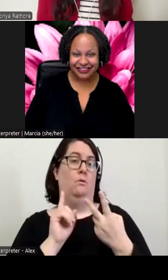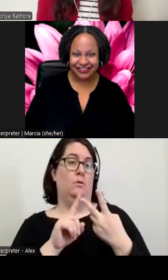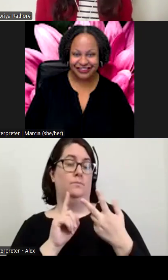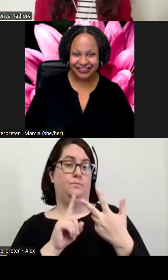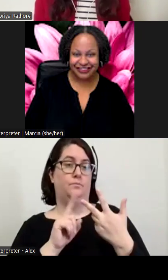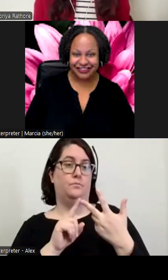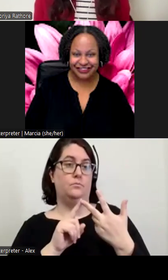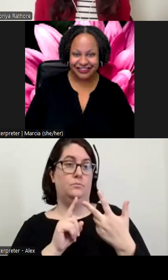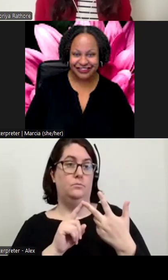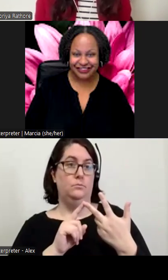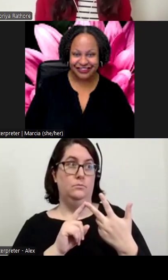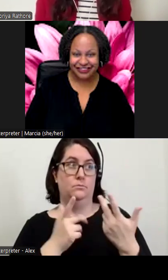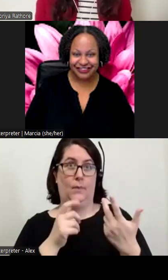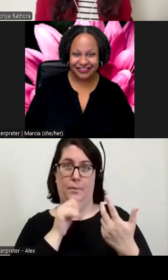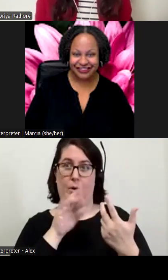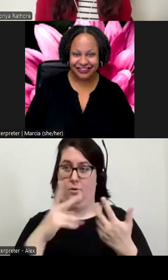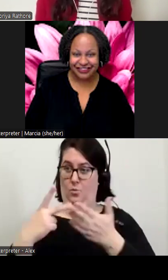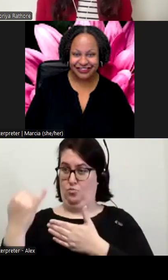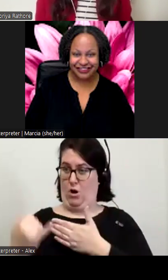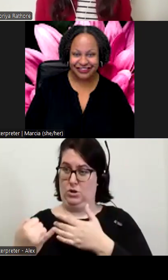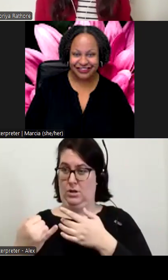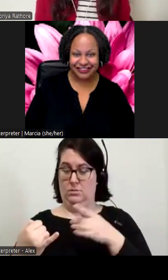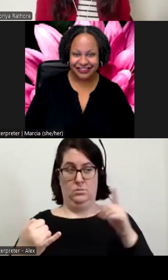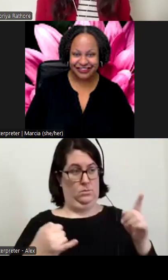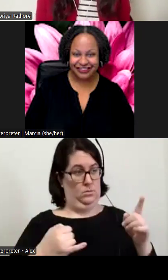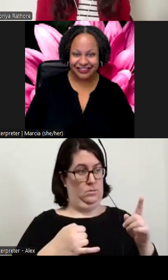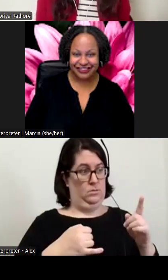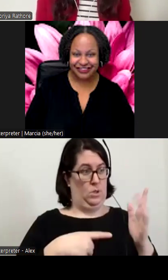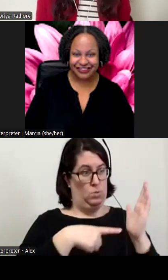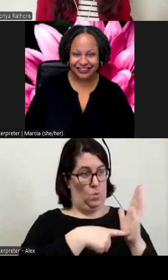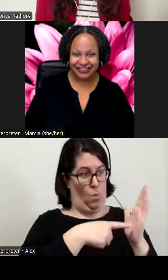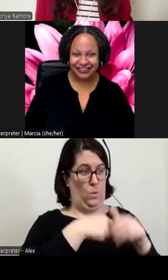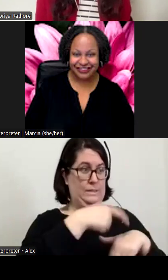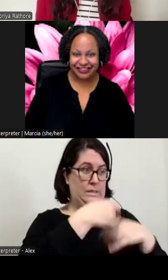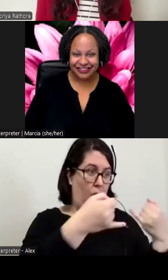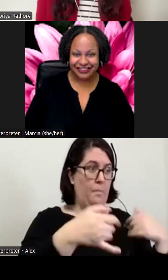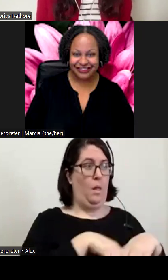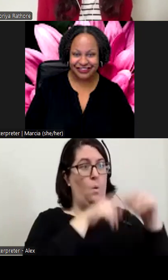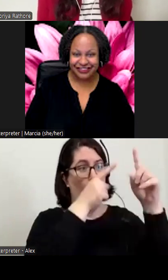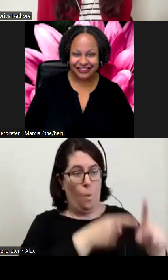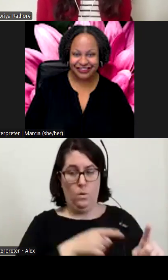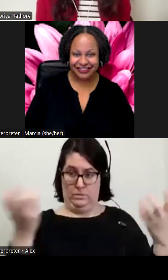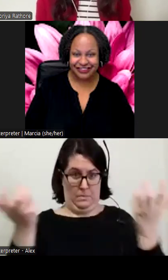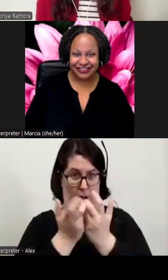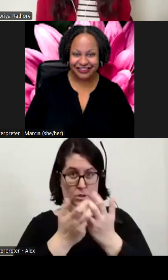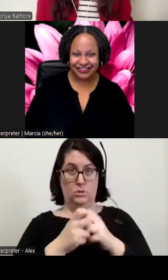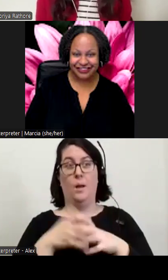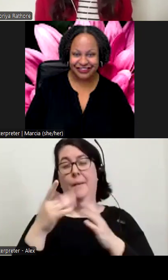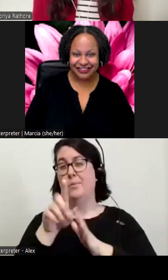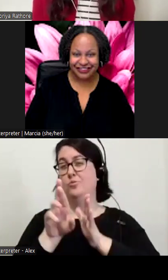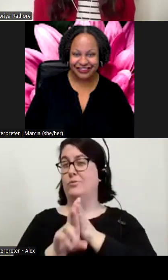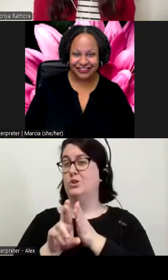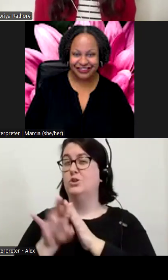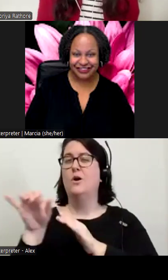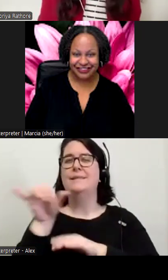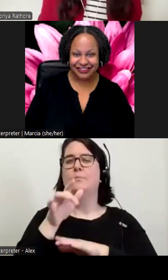project makes sense for this program's deadlines and its objectives, and maybe do some research on similar